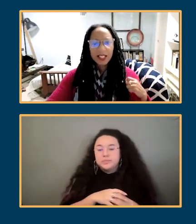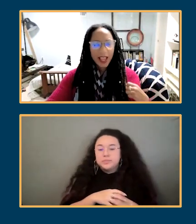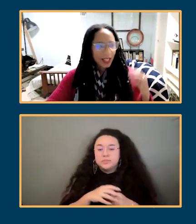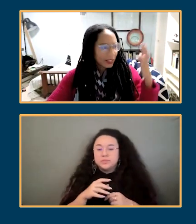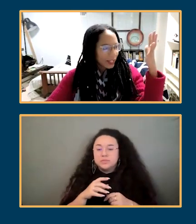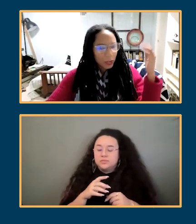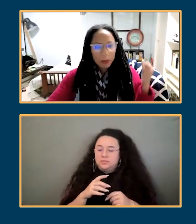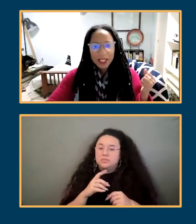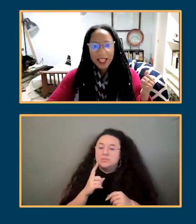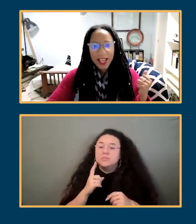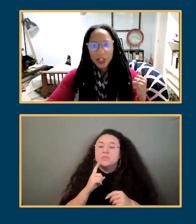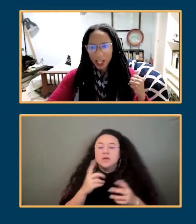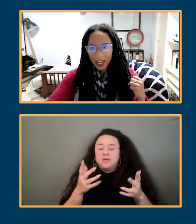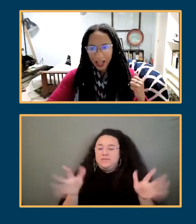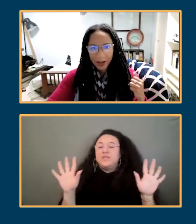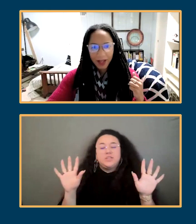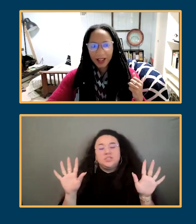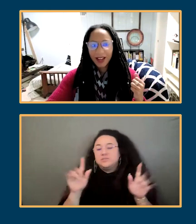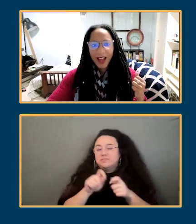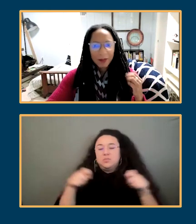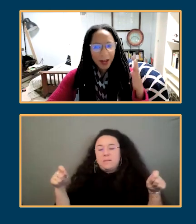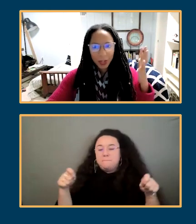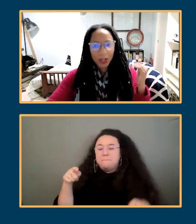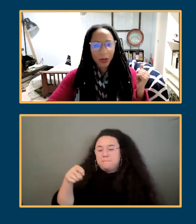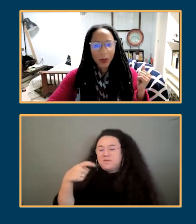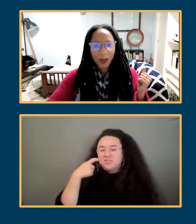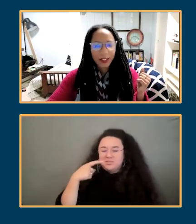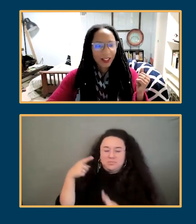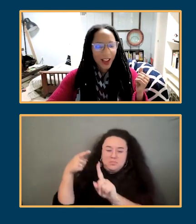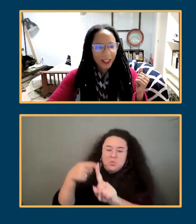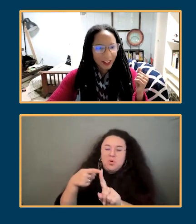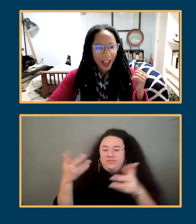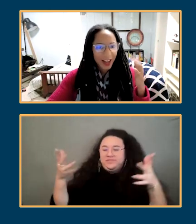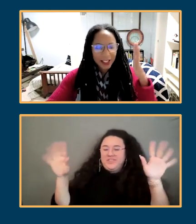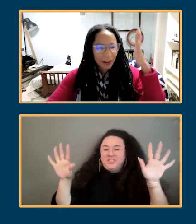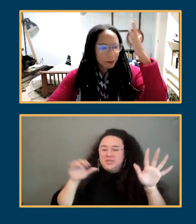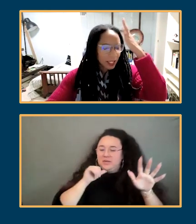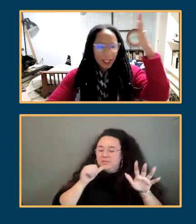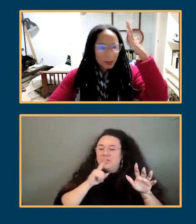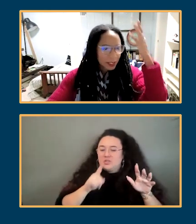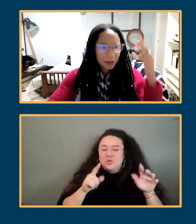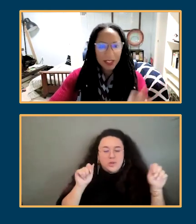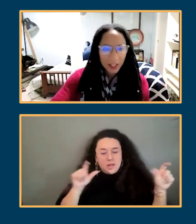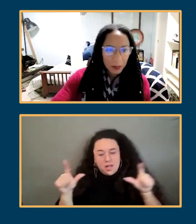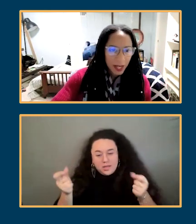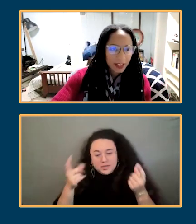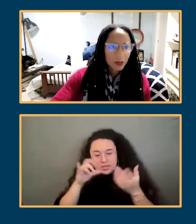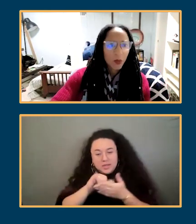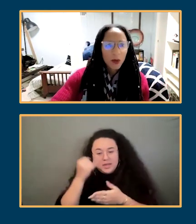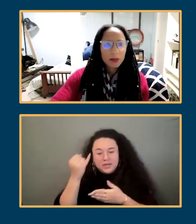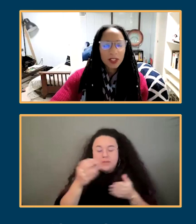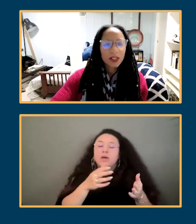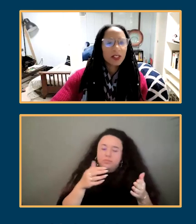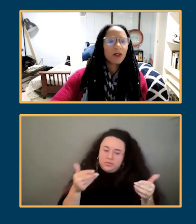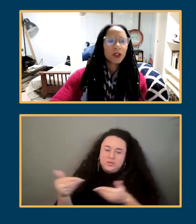Talk is done today. It should be to, I'm, I'm not sure we're all aligned on that idea. Let's meet some of these other